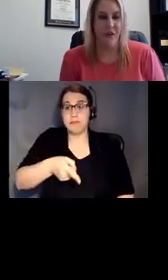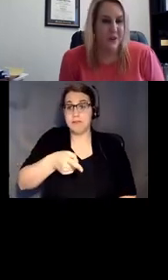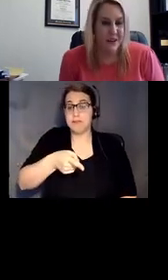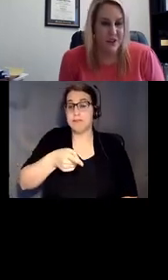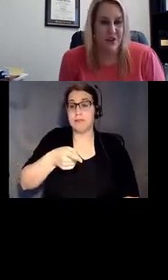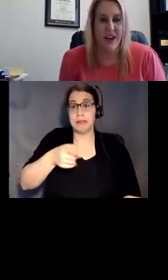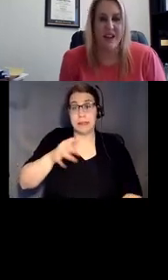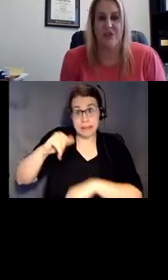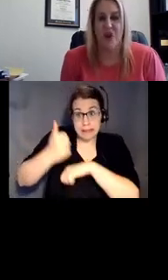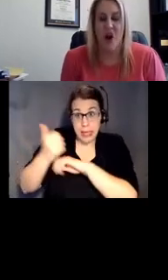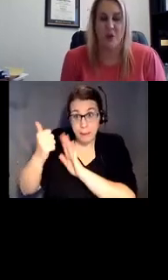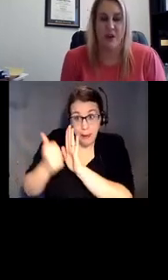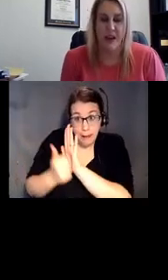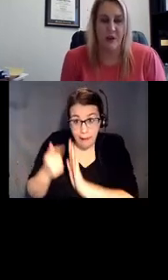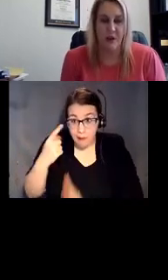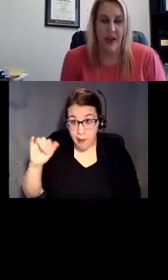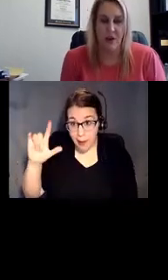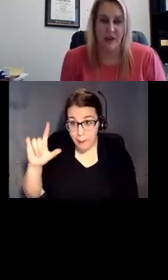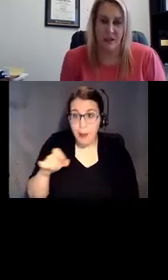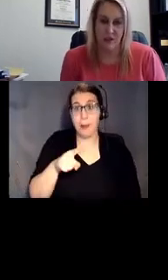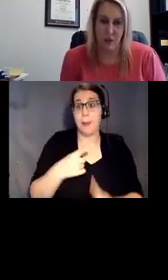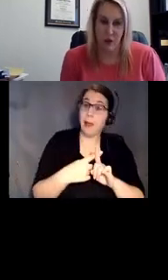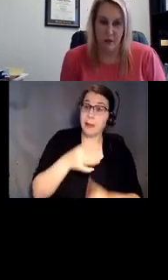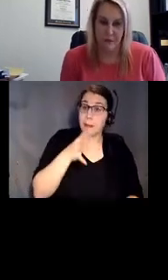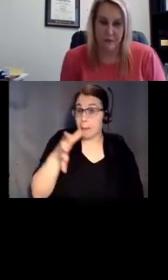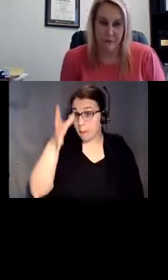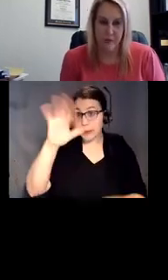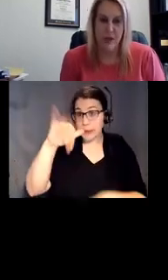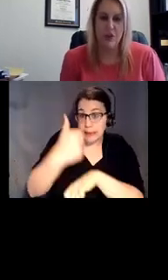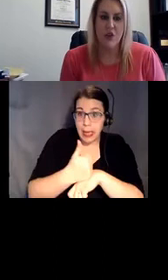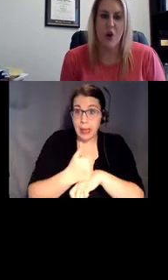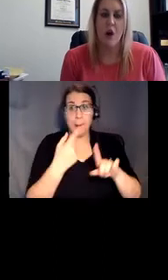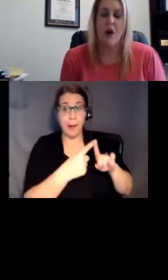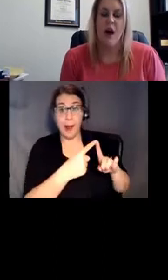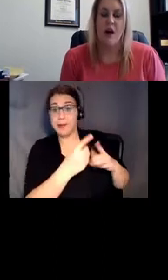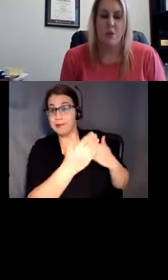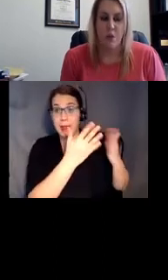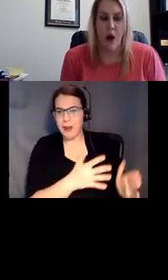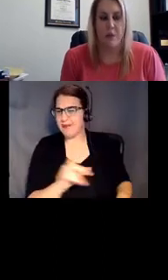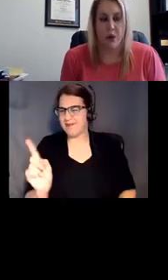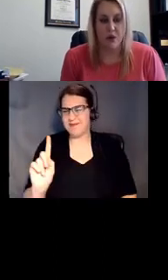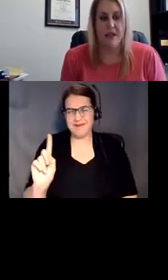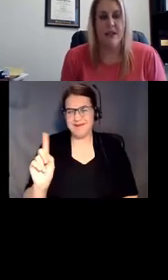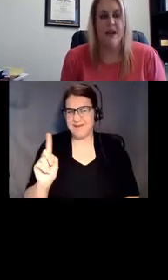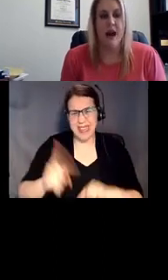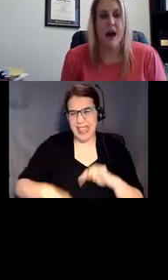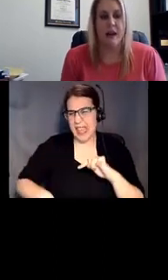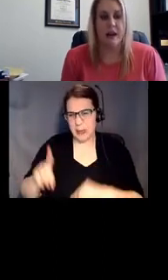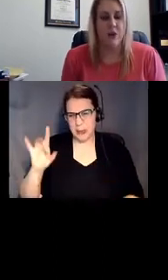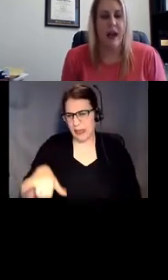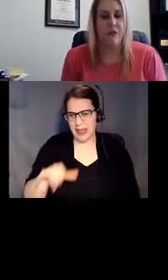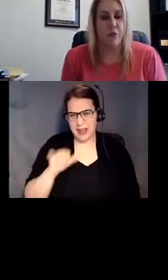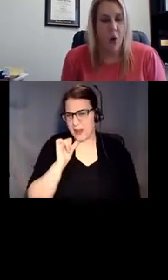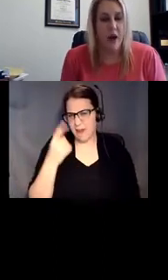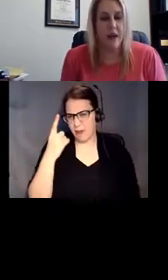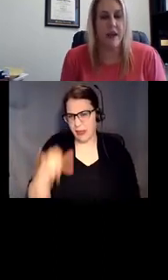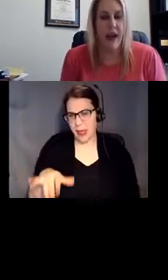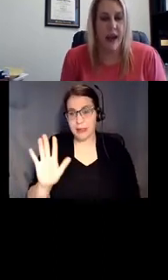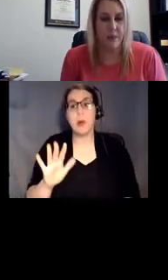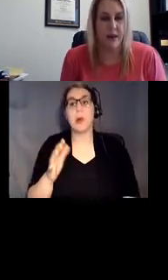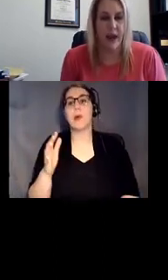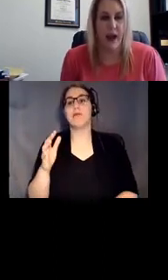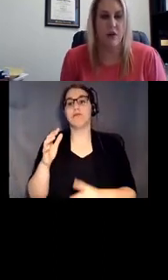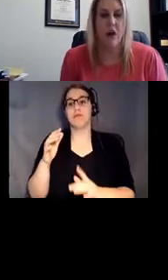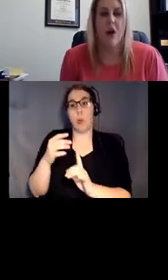or a fundraiser. That is not what an ABLE account is for. So a person can only have